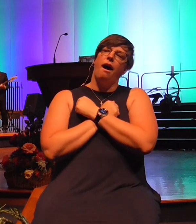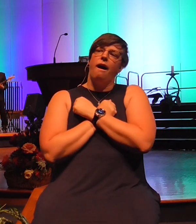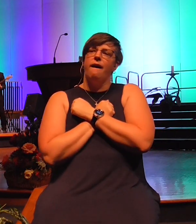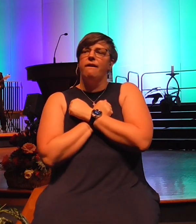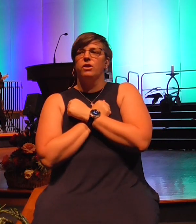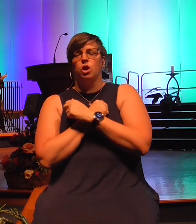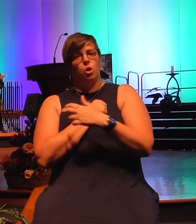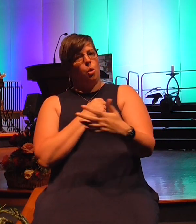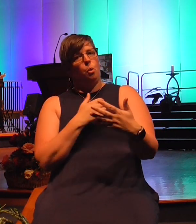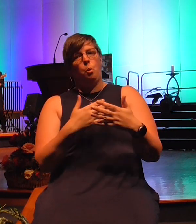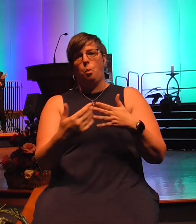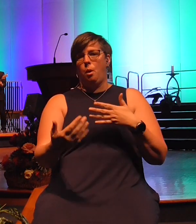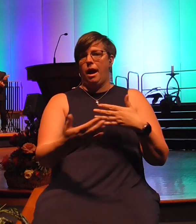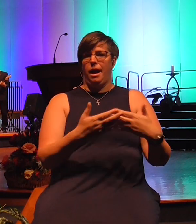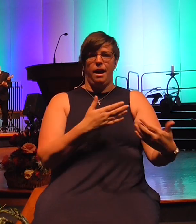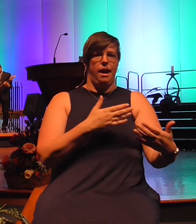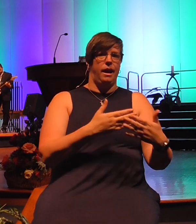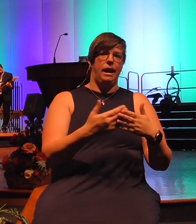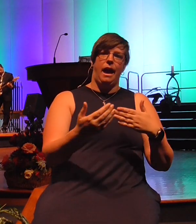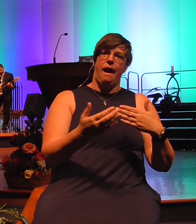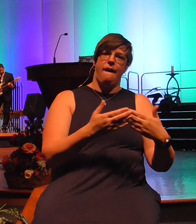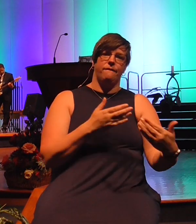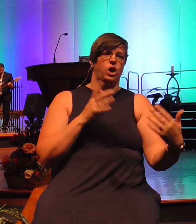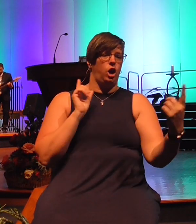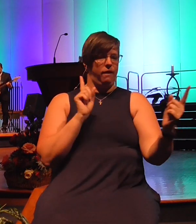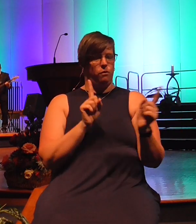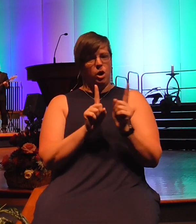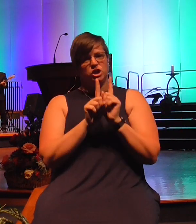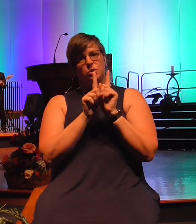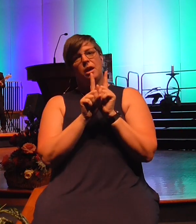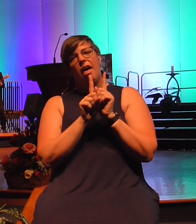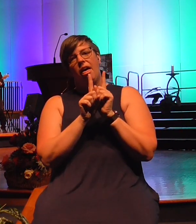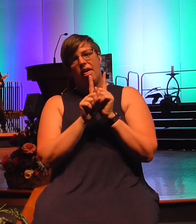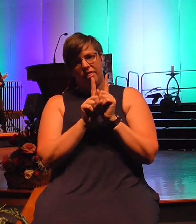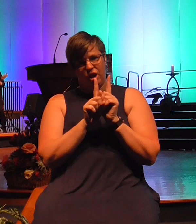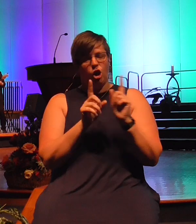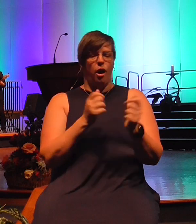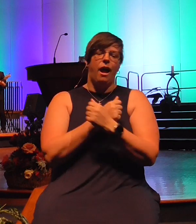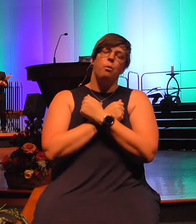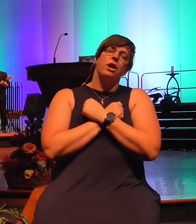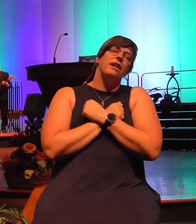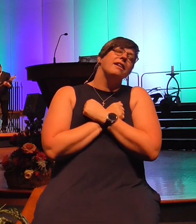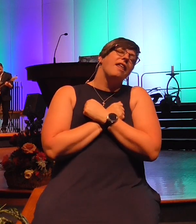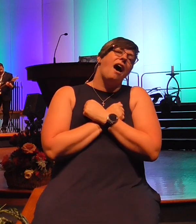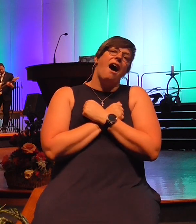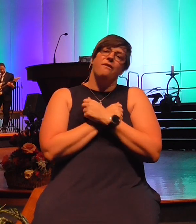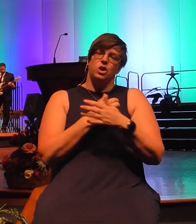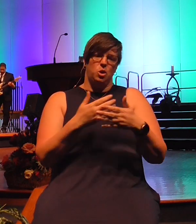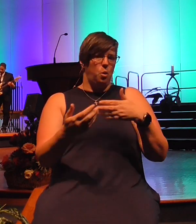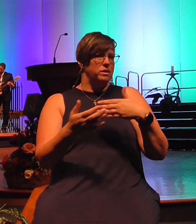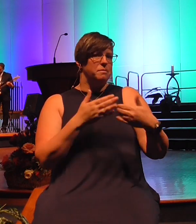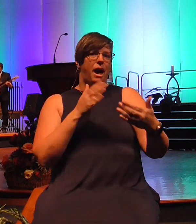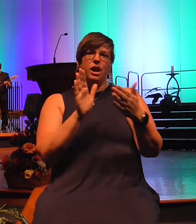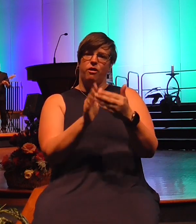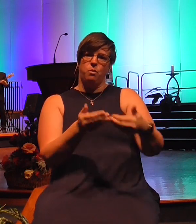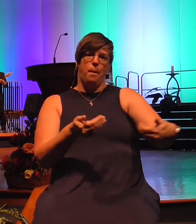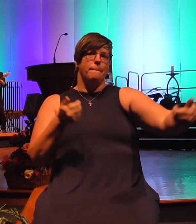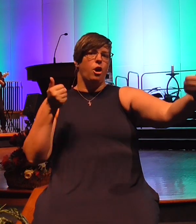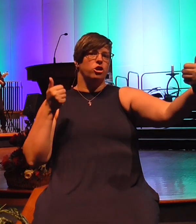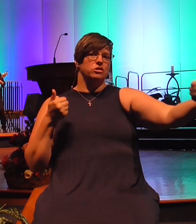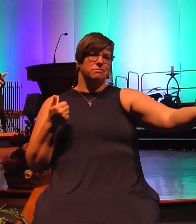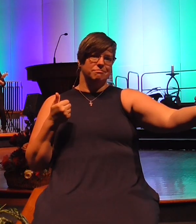Love you whenever we're together. Love you when